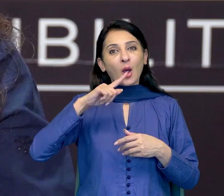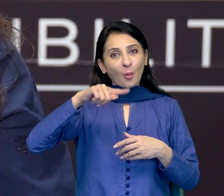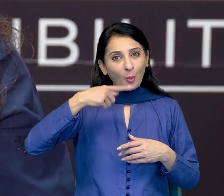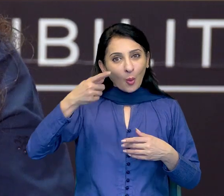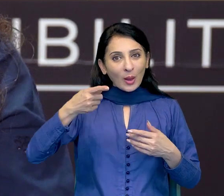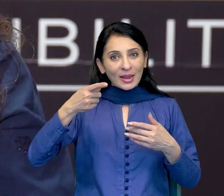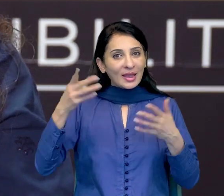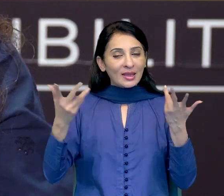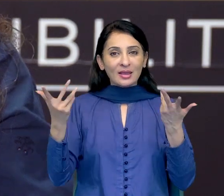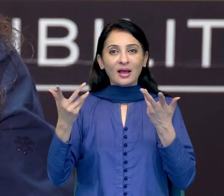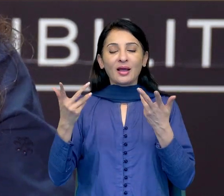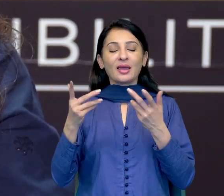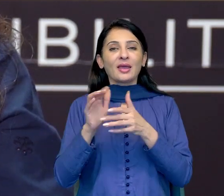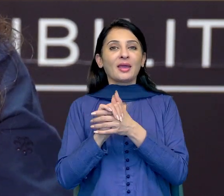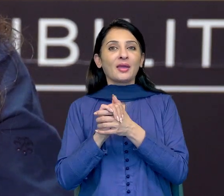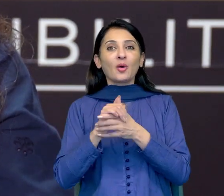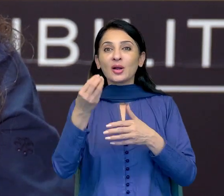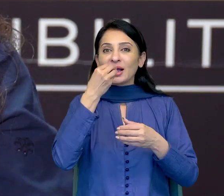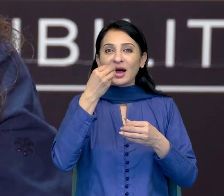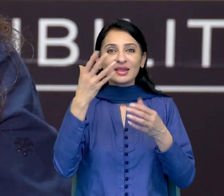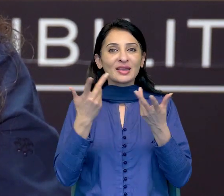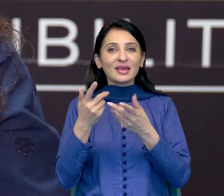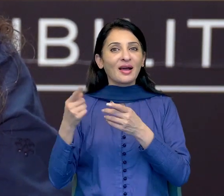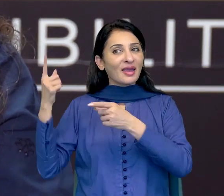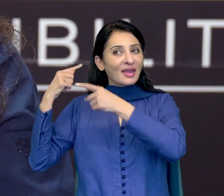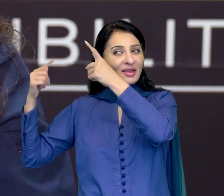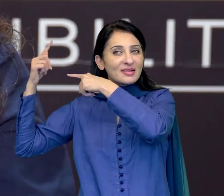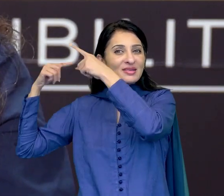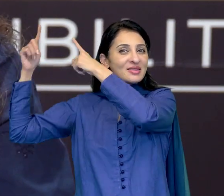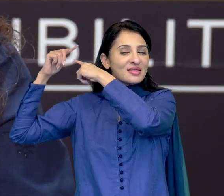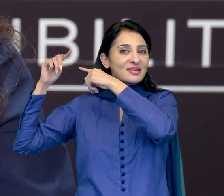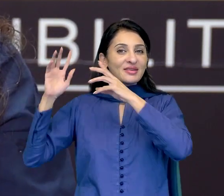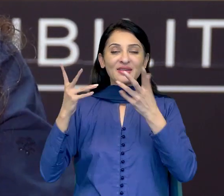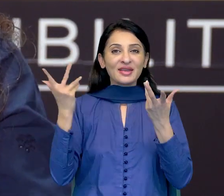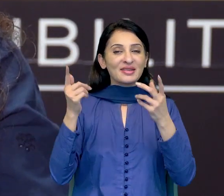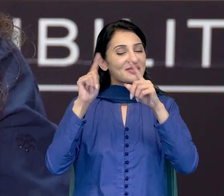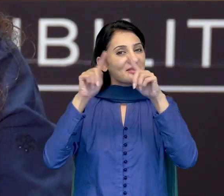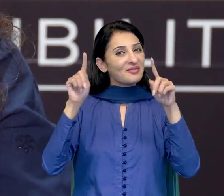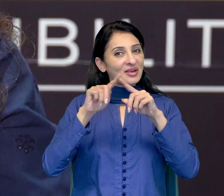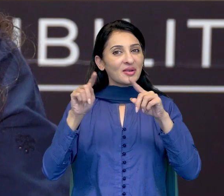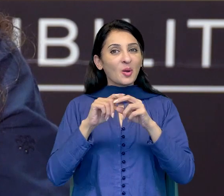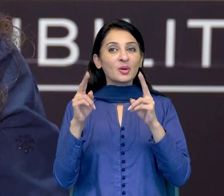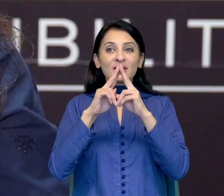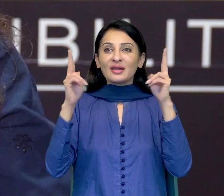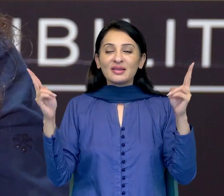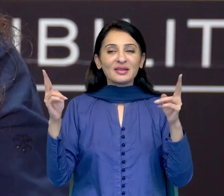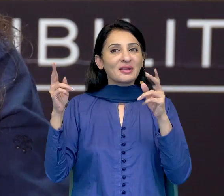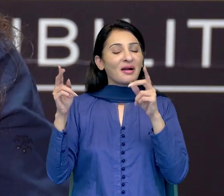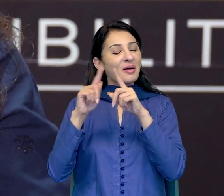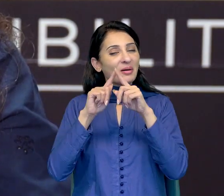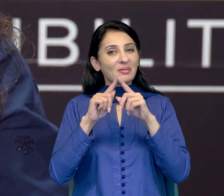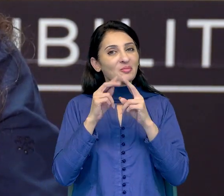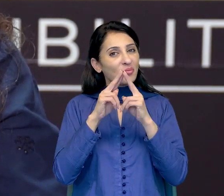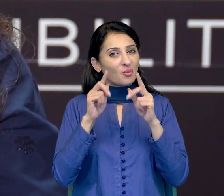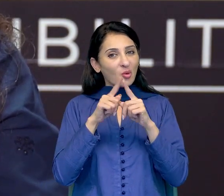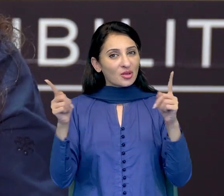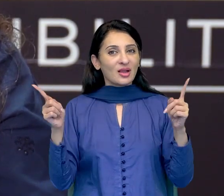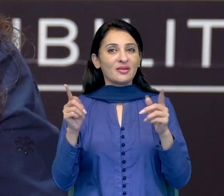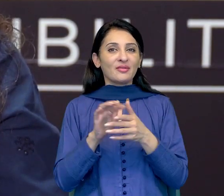live in the everyday life, and their language, their food, their history,